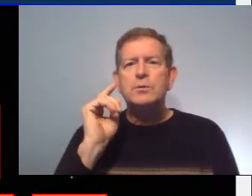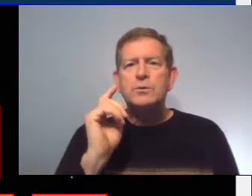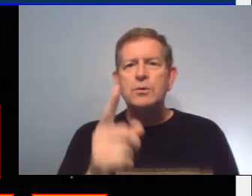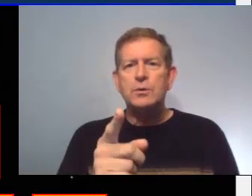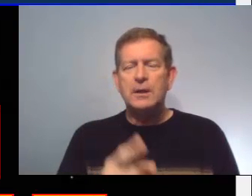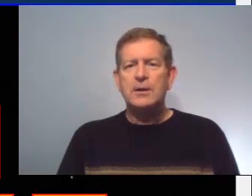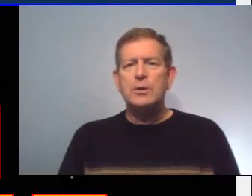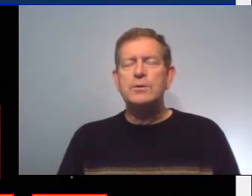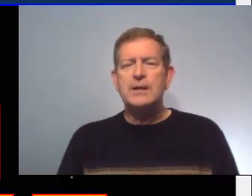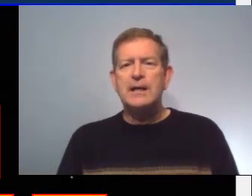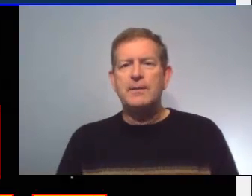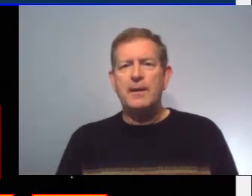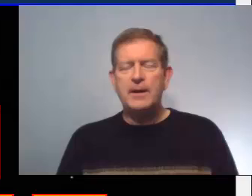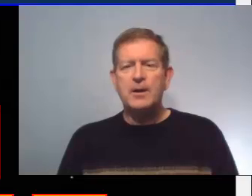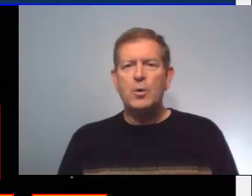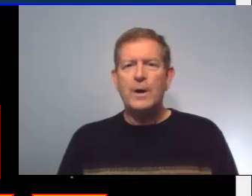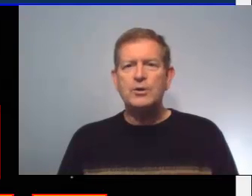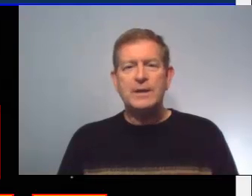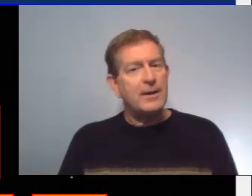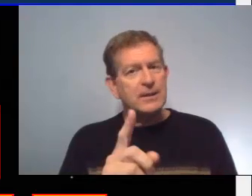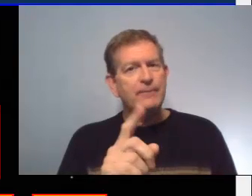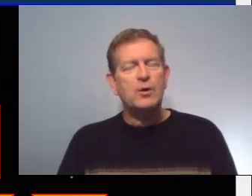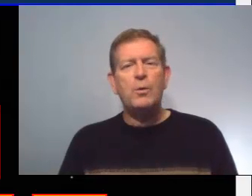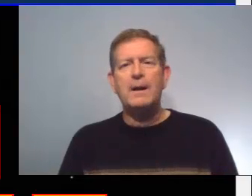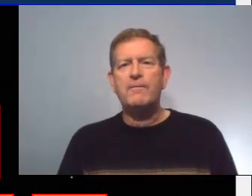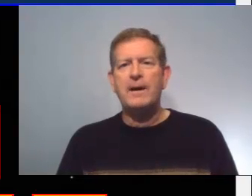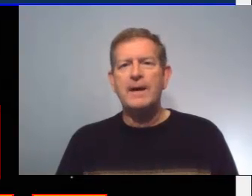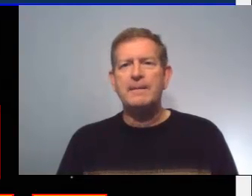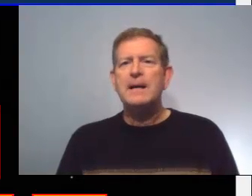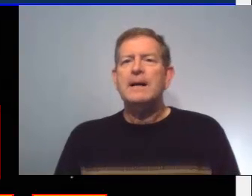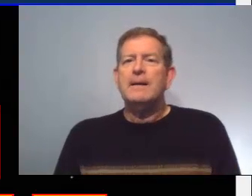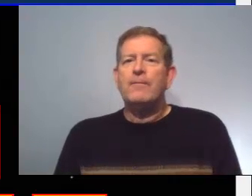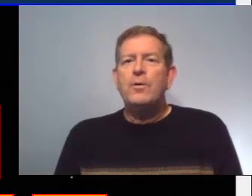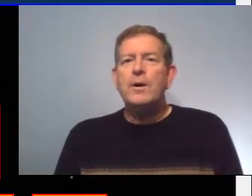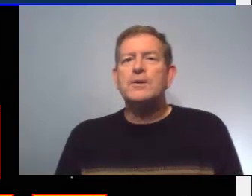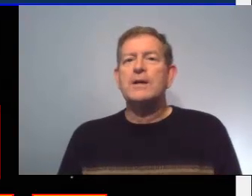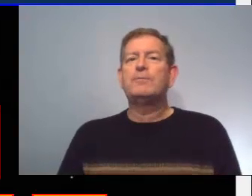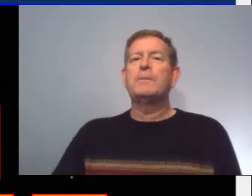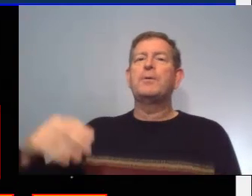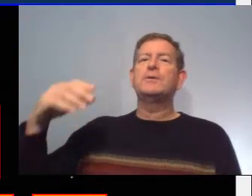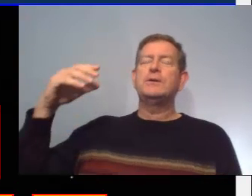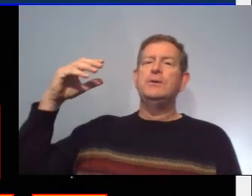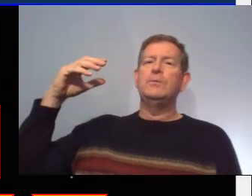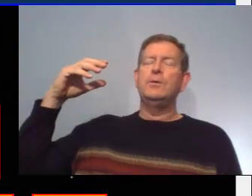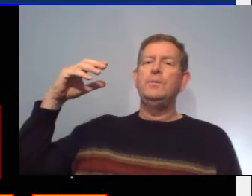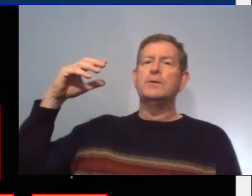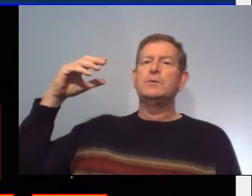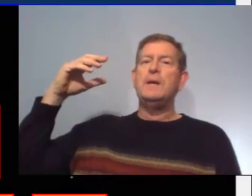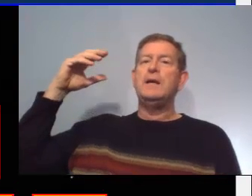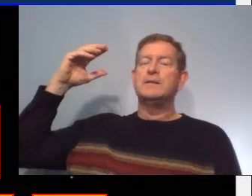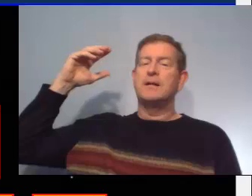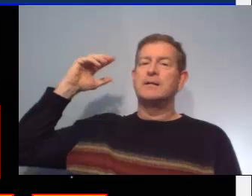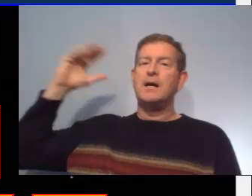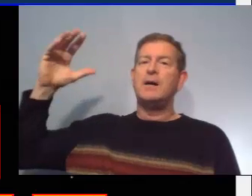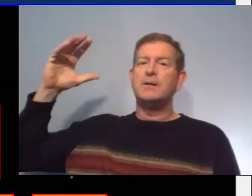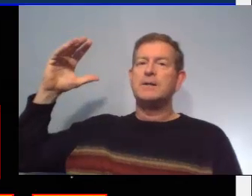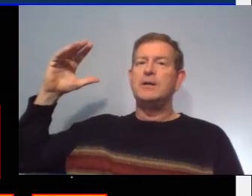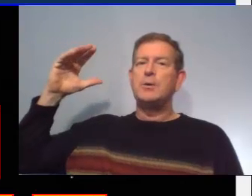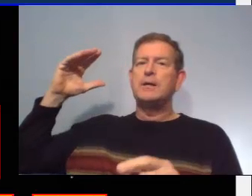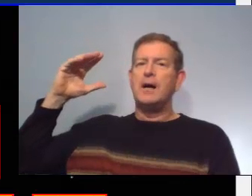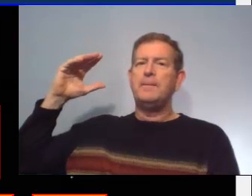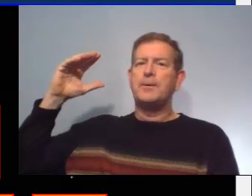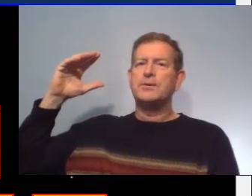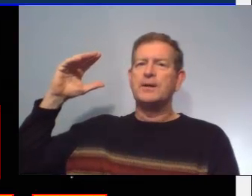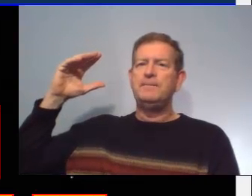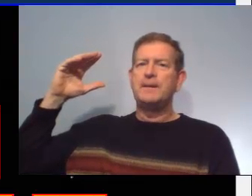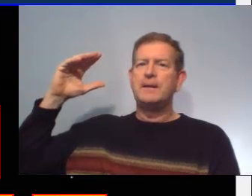the tu used in their question. Now, I said I have to qualify that. Of course, if the person with whom you're speaking is an adult and